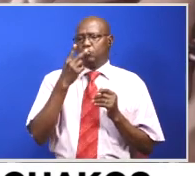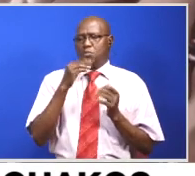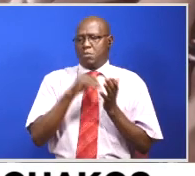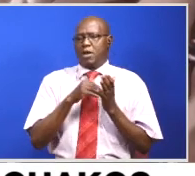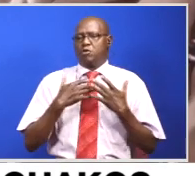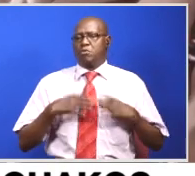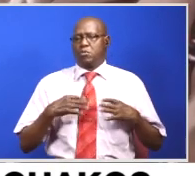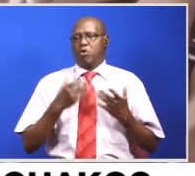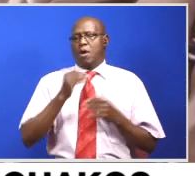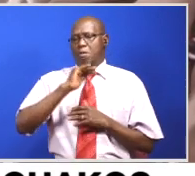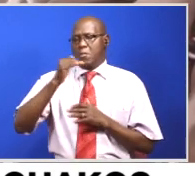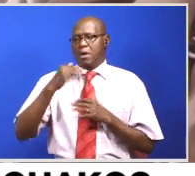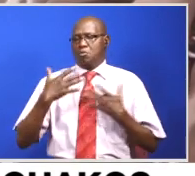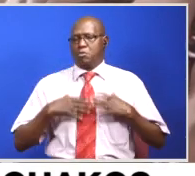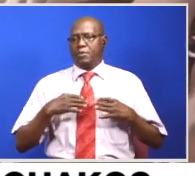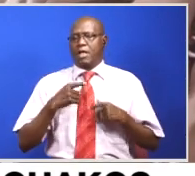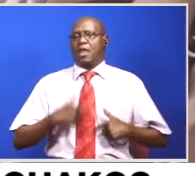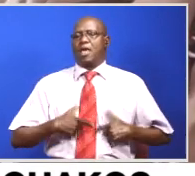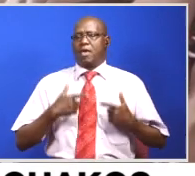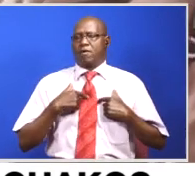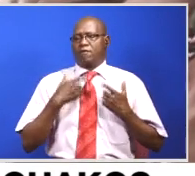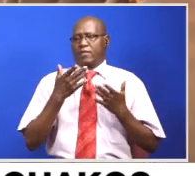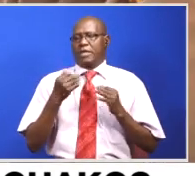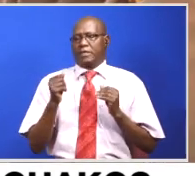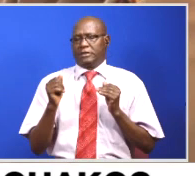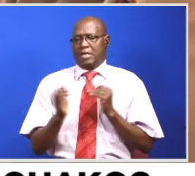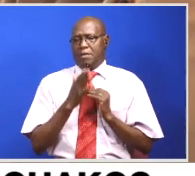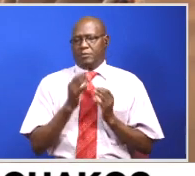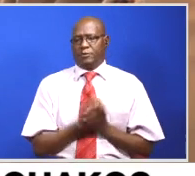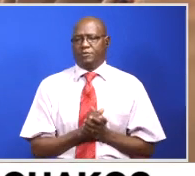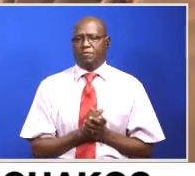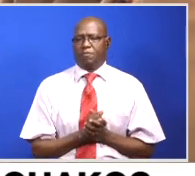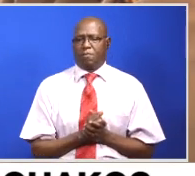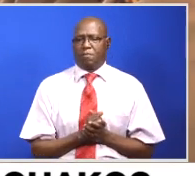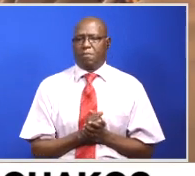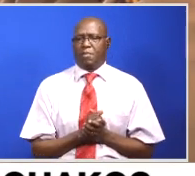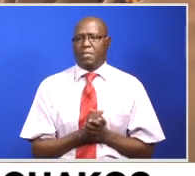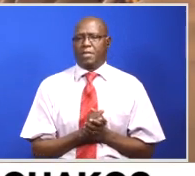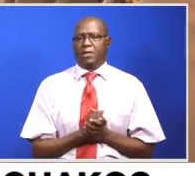Kenya's urban population, live in informal settlements. Housing